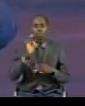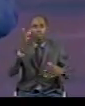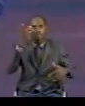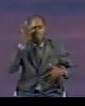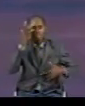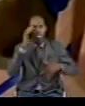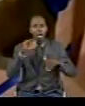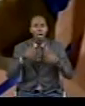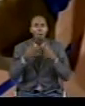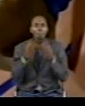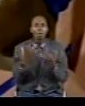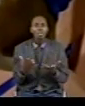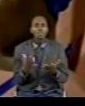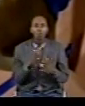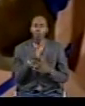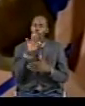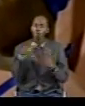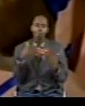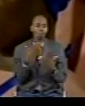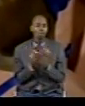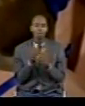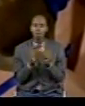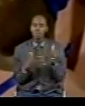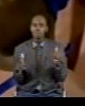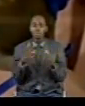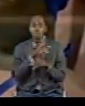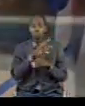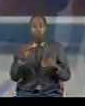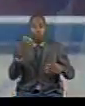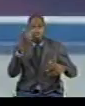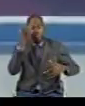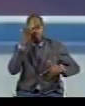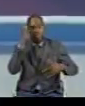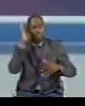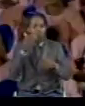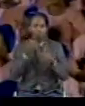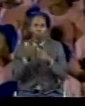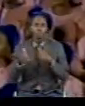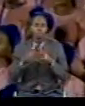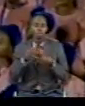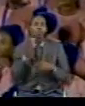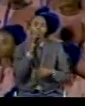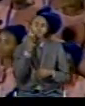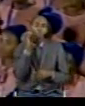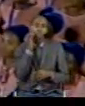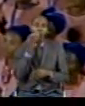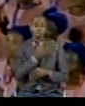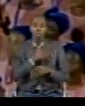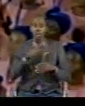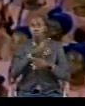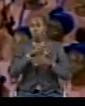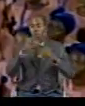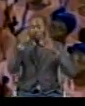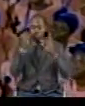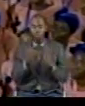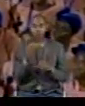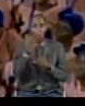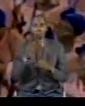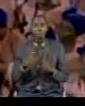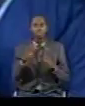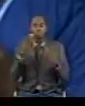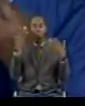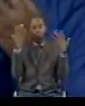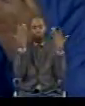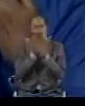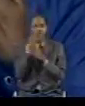diseases? Everything. No disease will follow you back home. And no power of darkness will follow you back